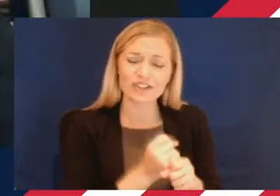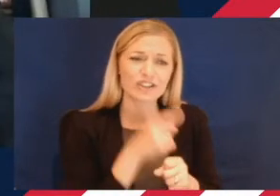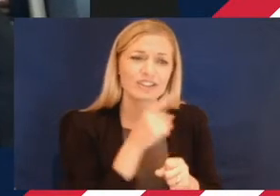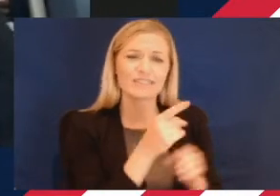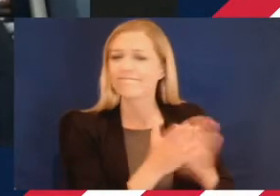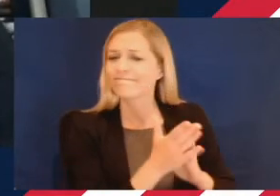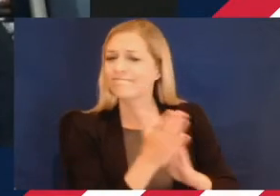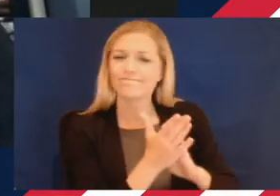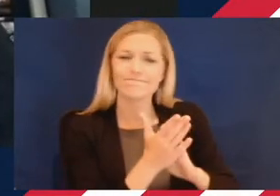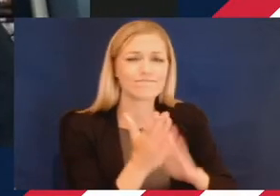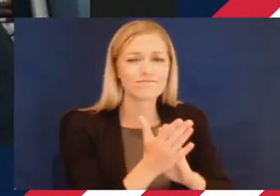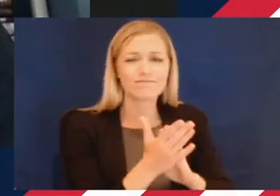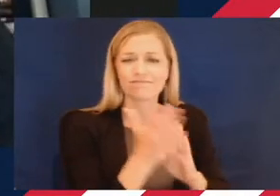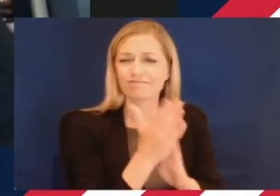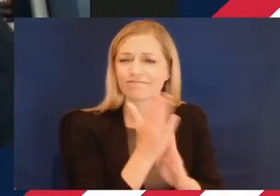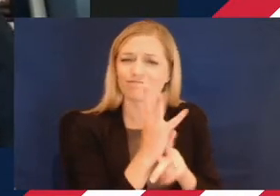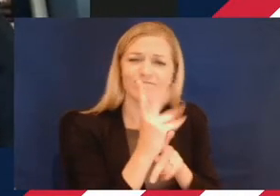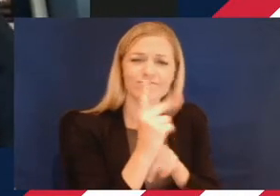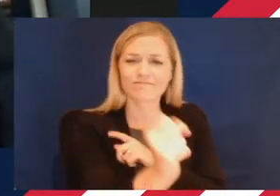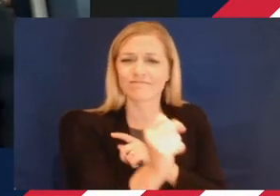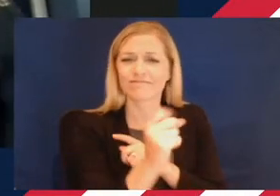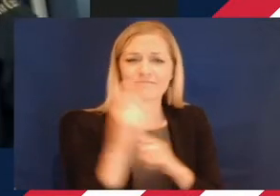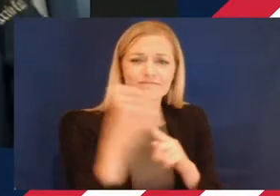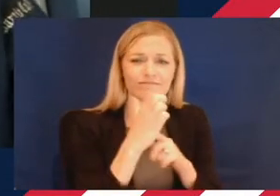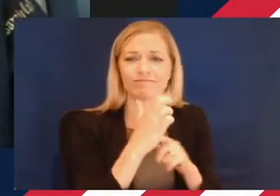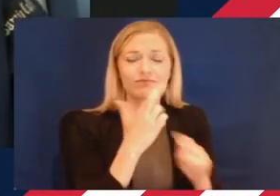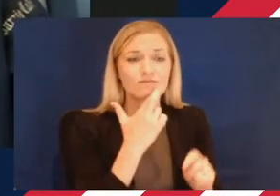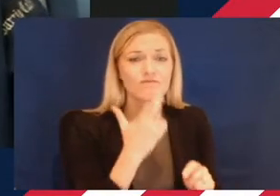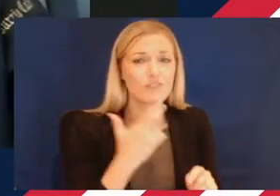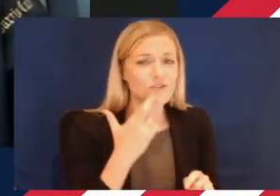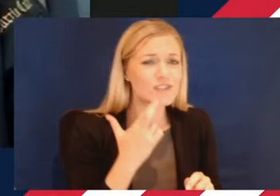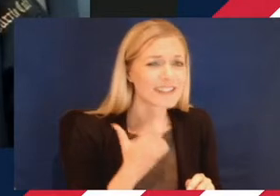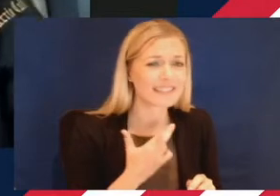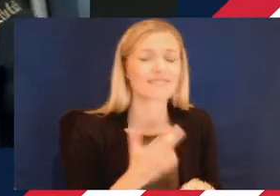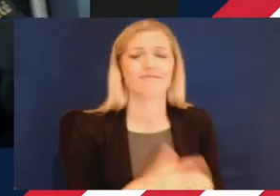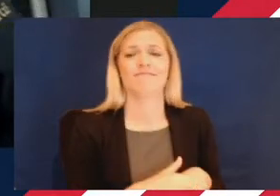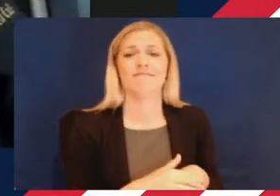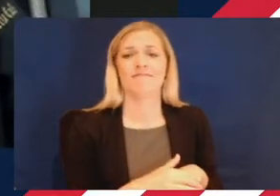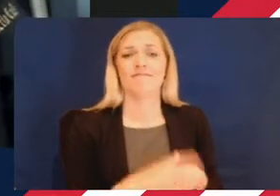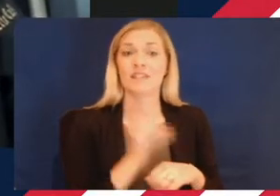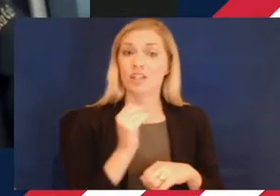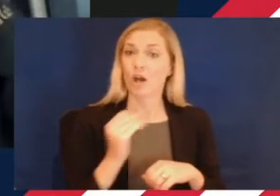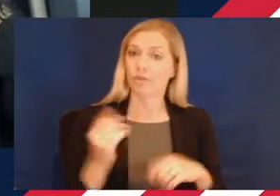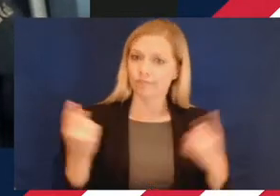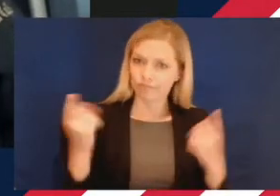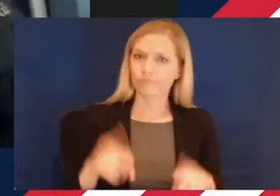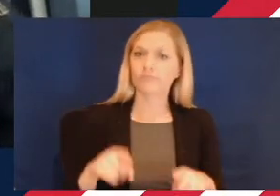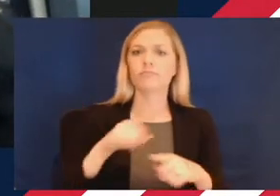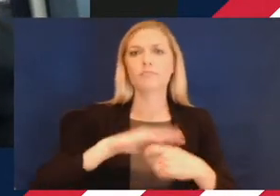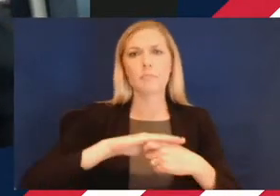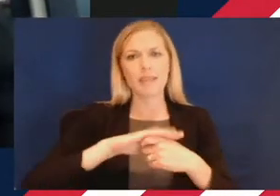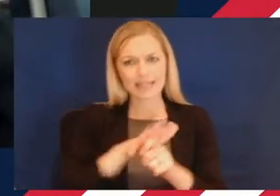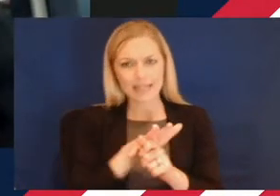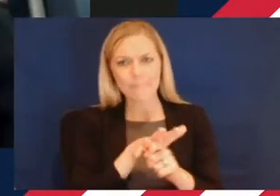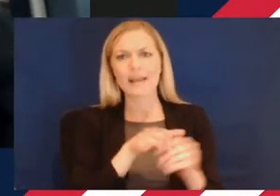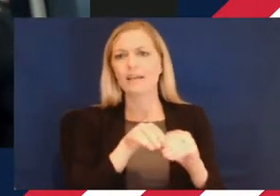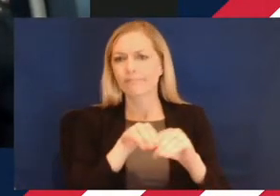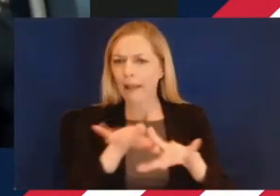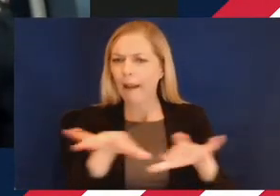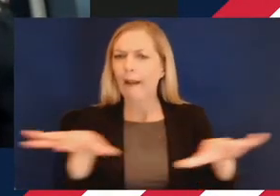blazing restaurant. So I'm sitting here looking at this pandemic. I know how to deal with health issues, with